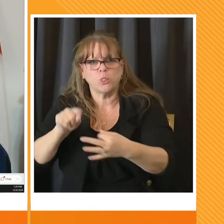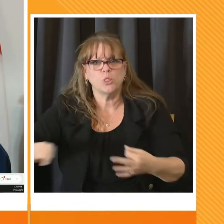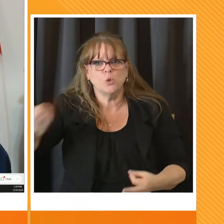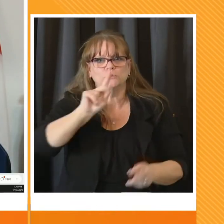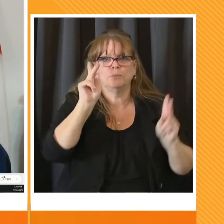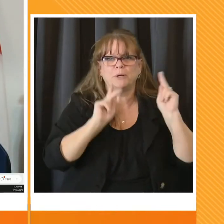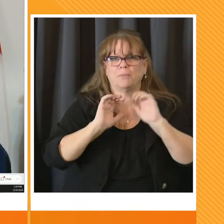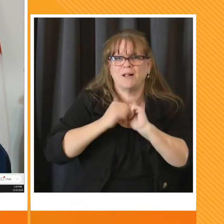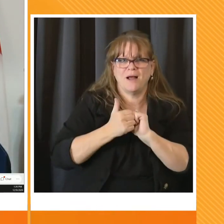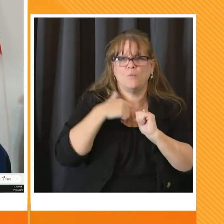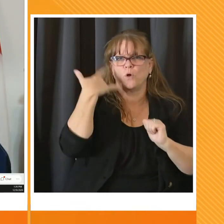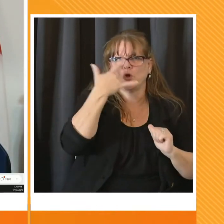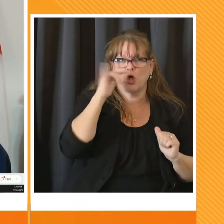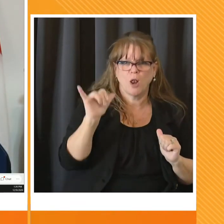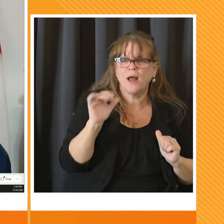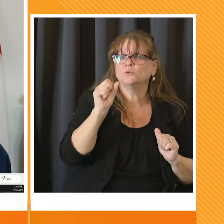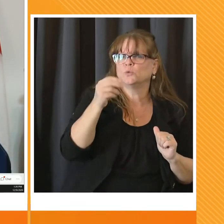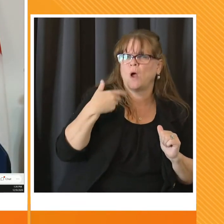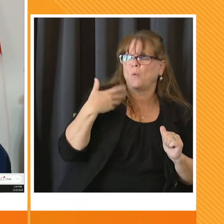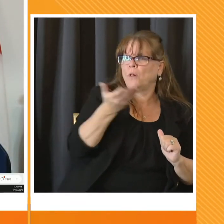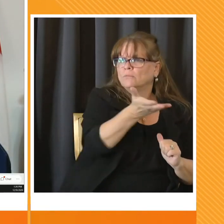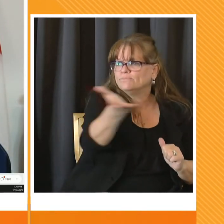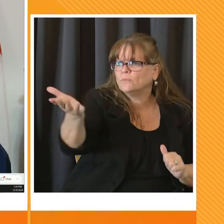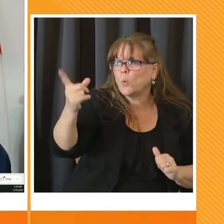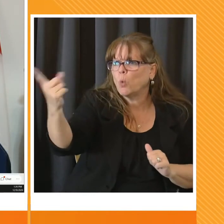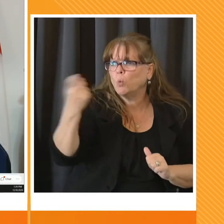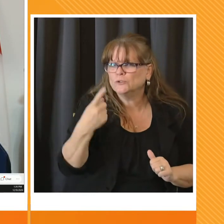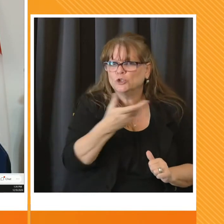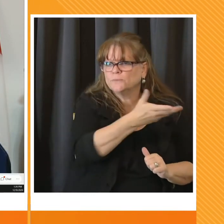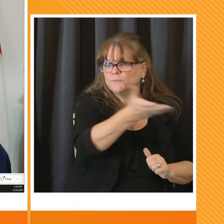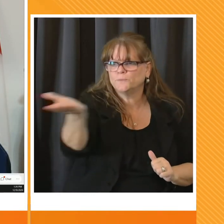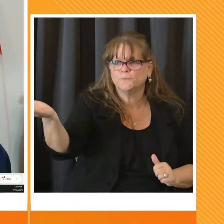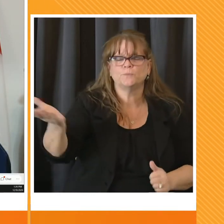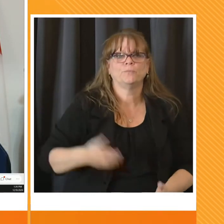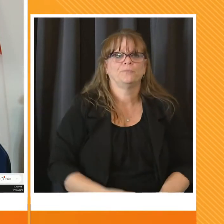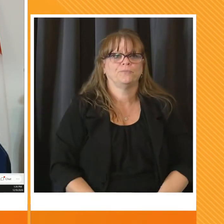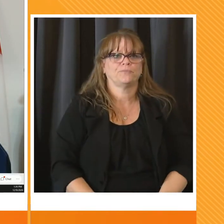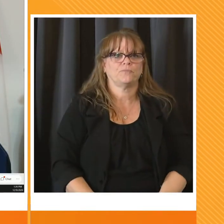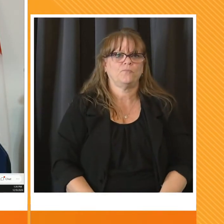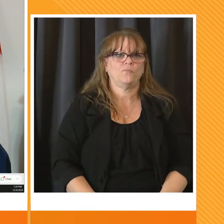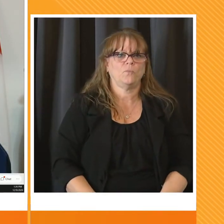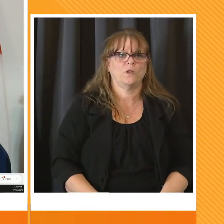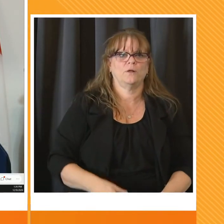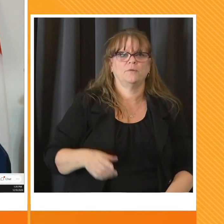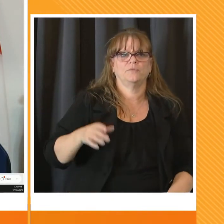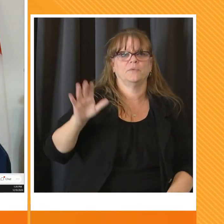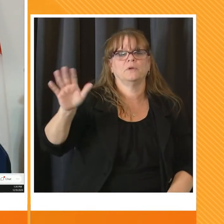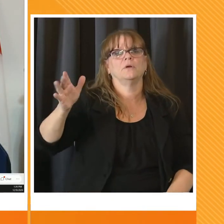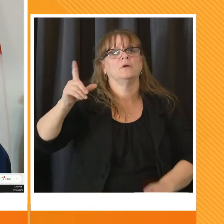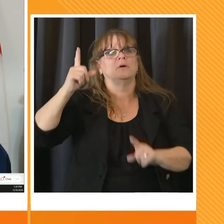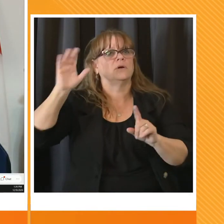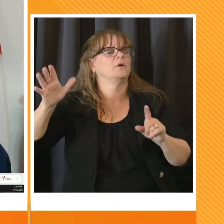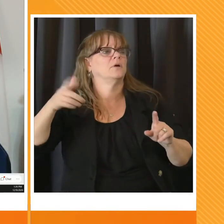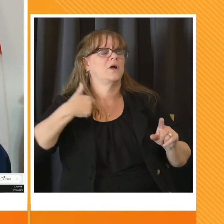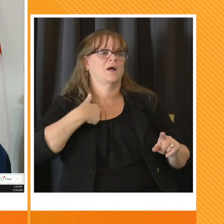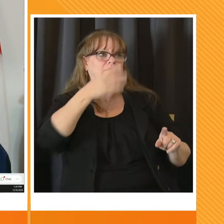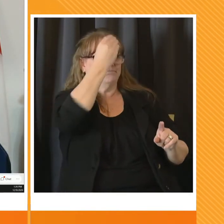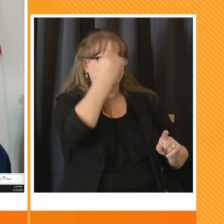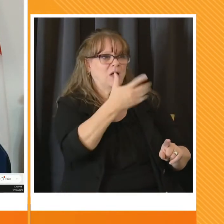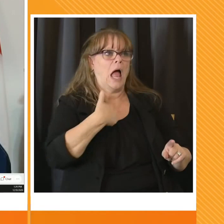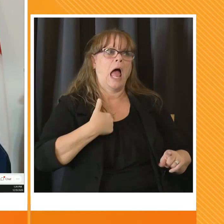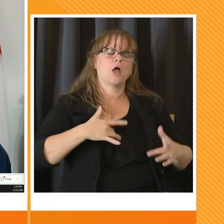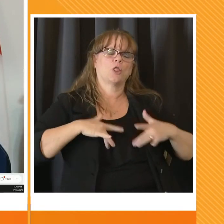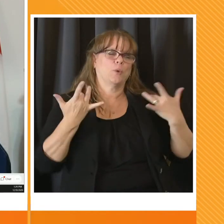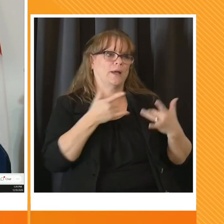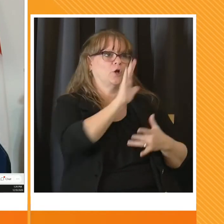Denver. It's good to hear you and your family are doing better. How will Colorado secure these valuable